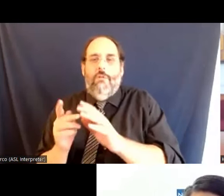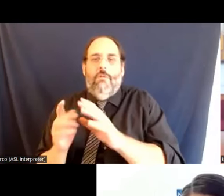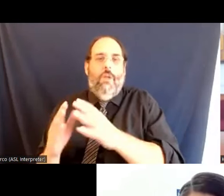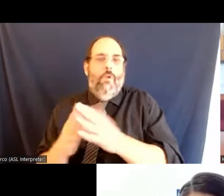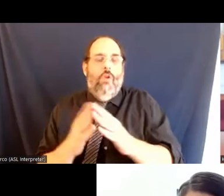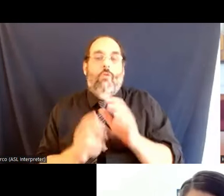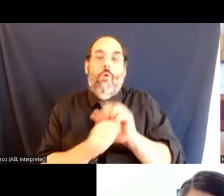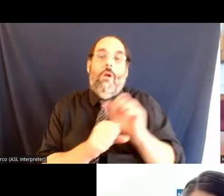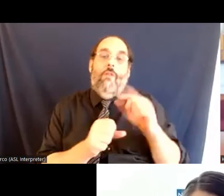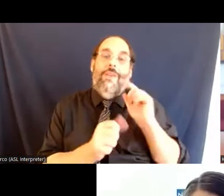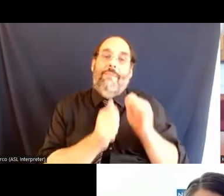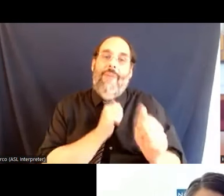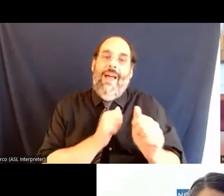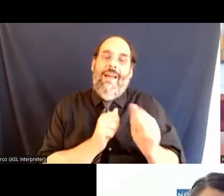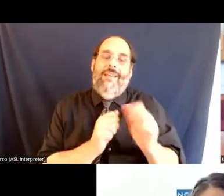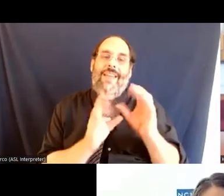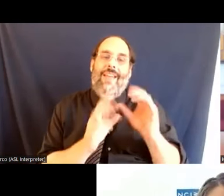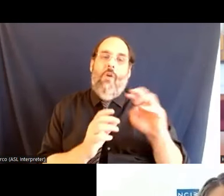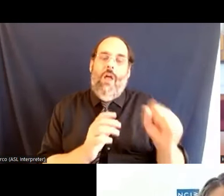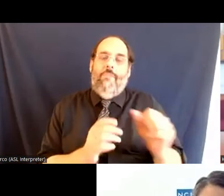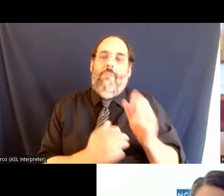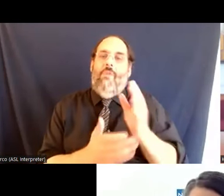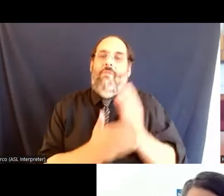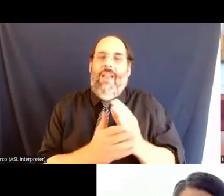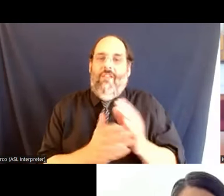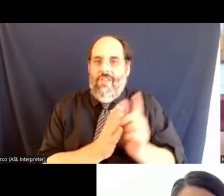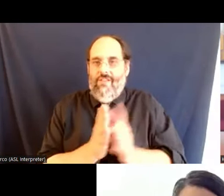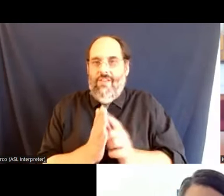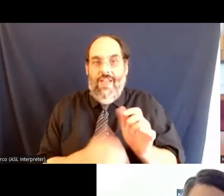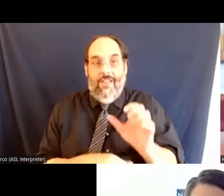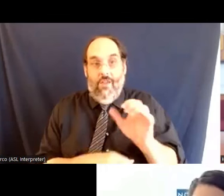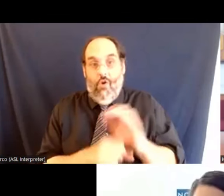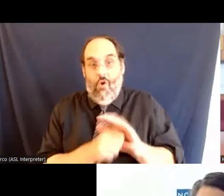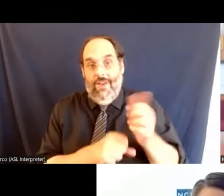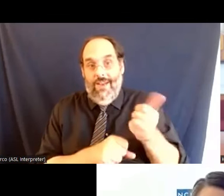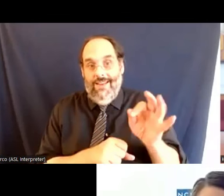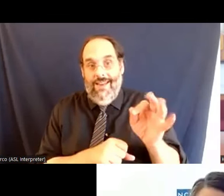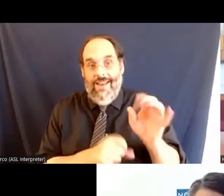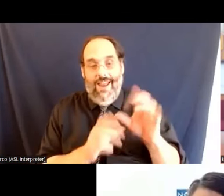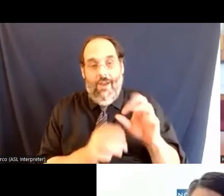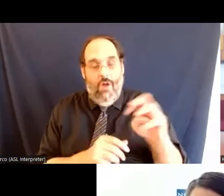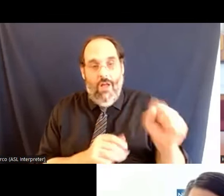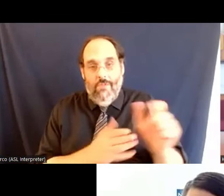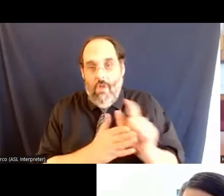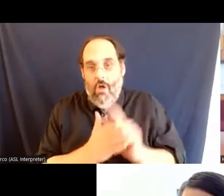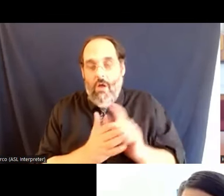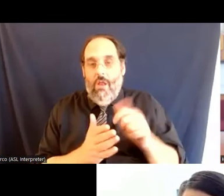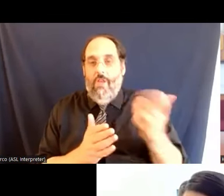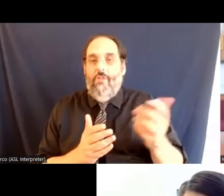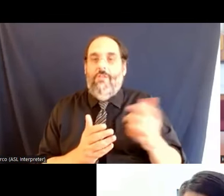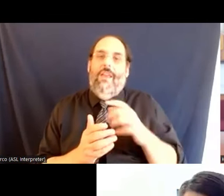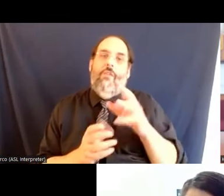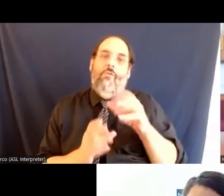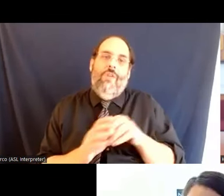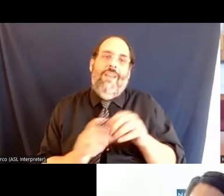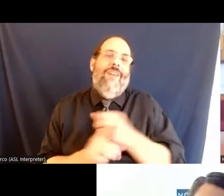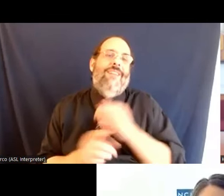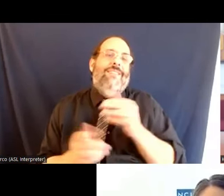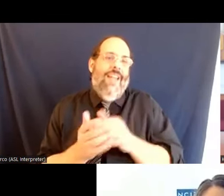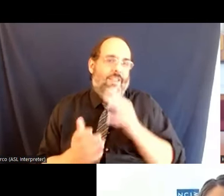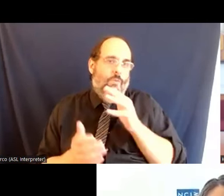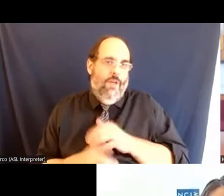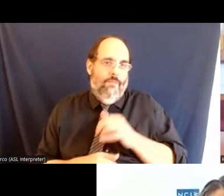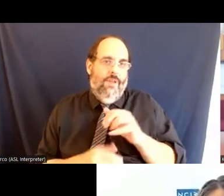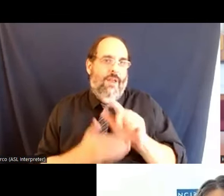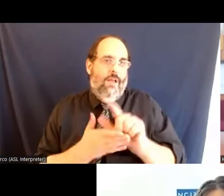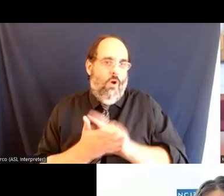to pass hate crimes prevention legislation, like the COVID-19 Hate Crimes Act and more, and even the Violence Against Women Act, which we